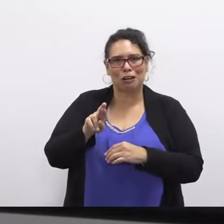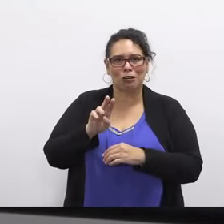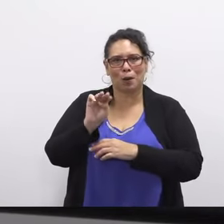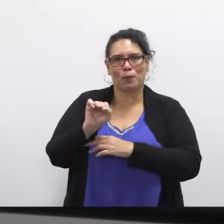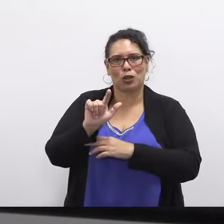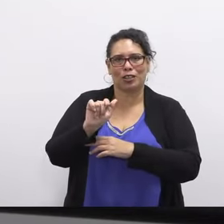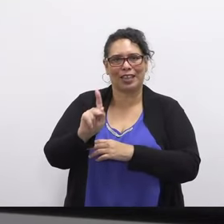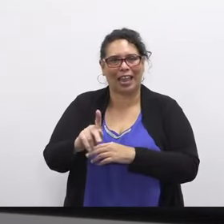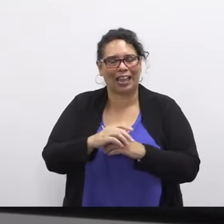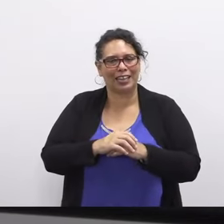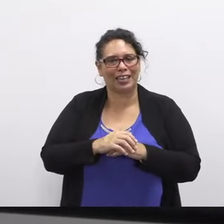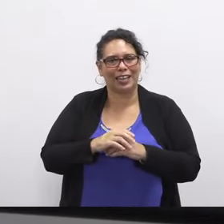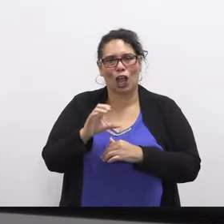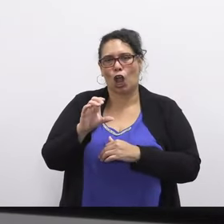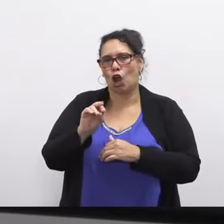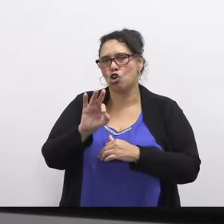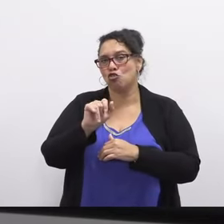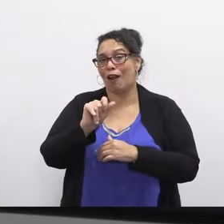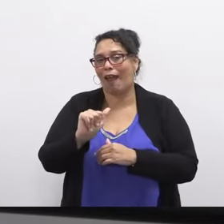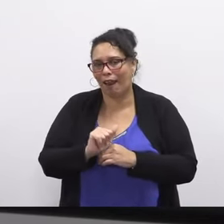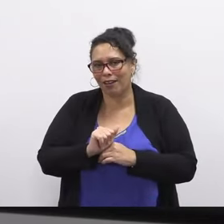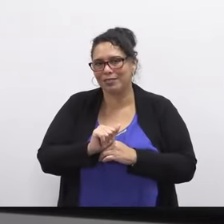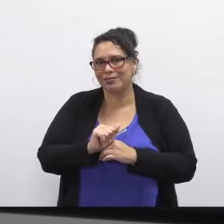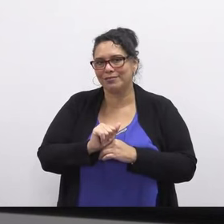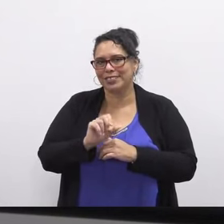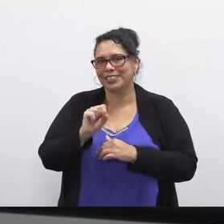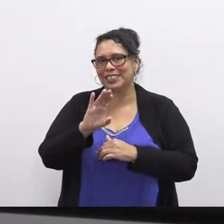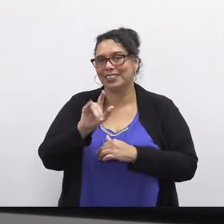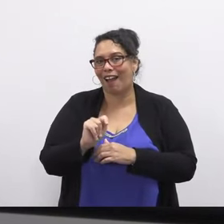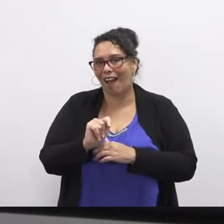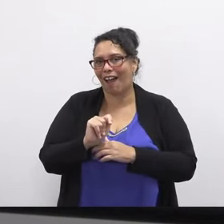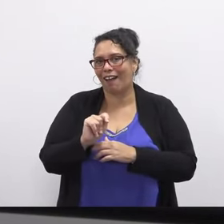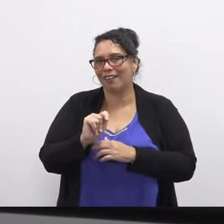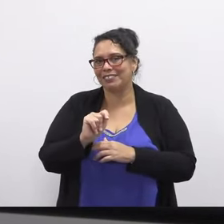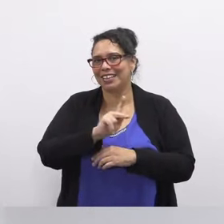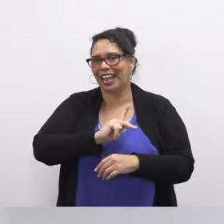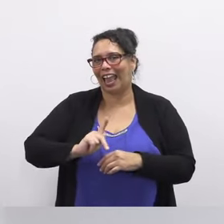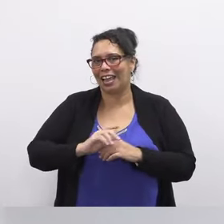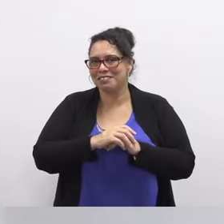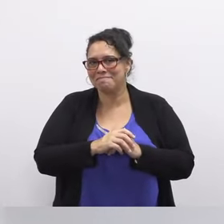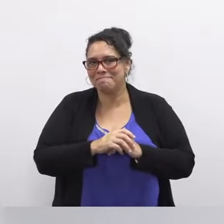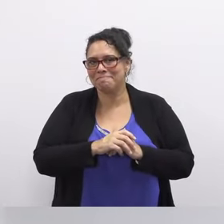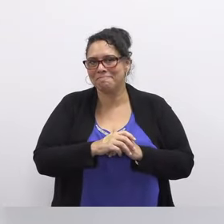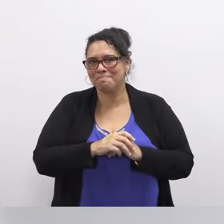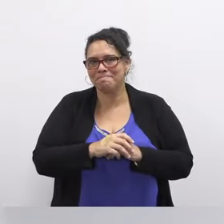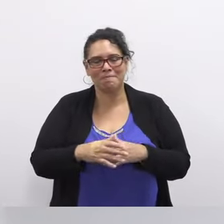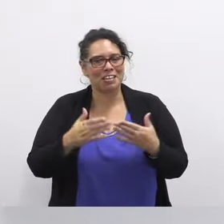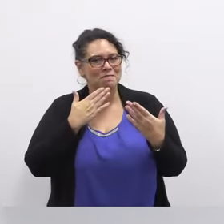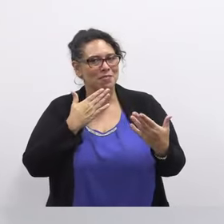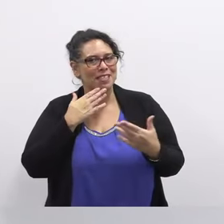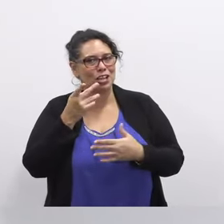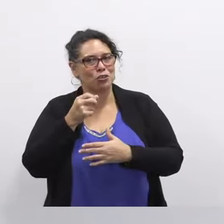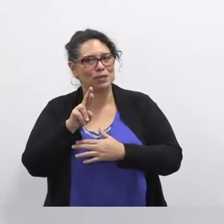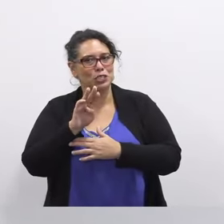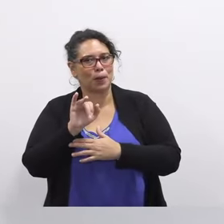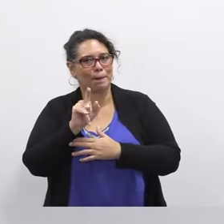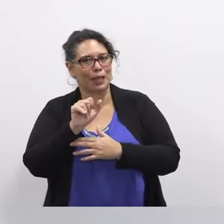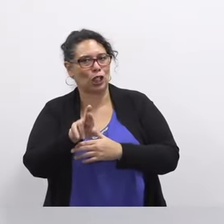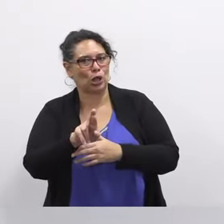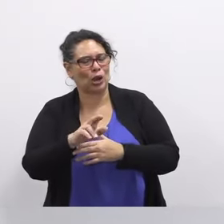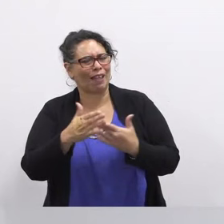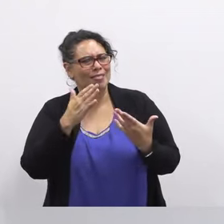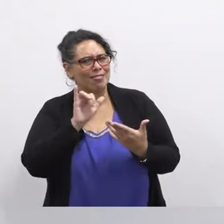Coretta Scott King's coming through our district as well. So that's all I got. Thank you, Mr. Miller. And in that